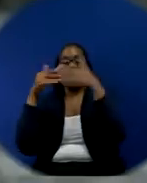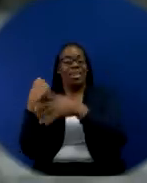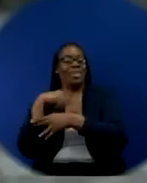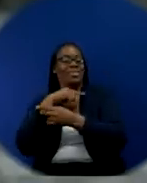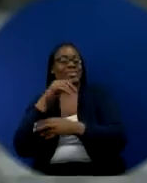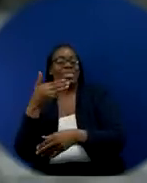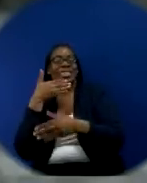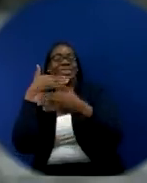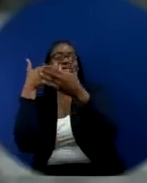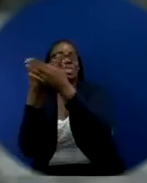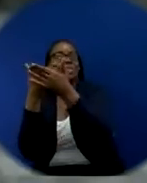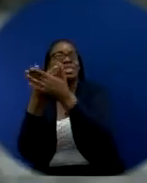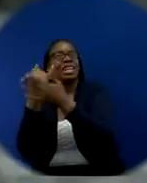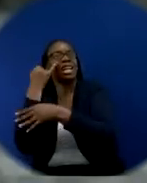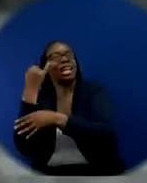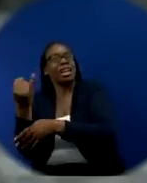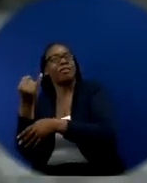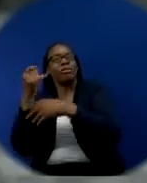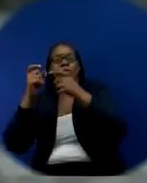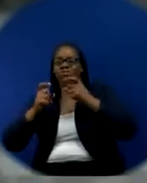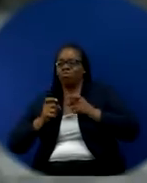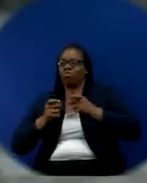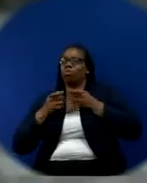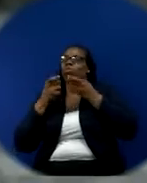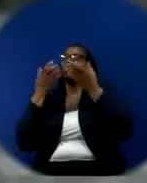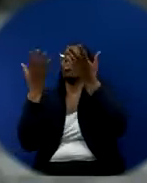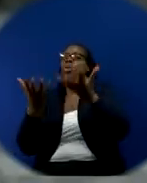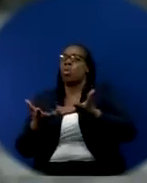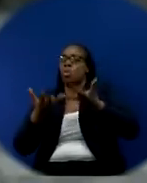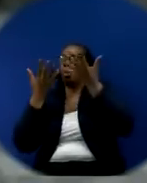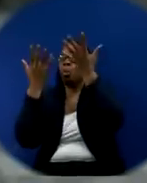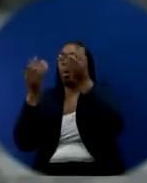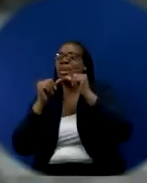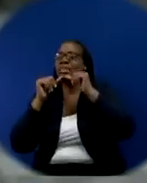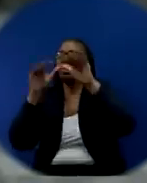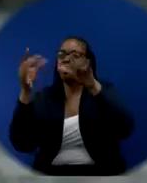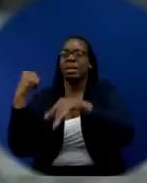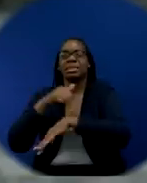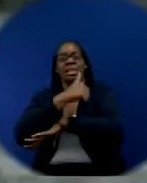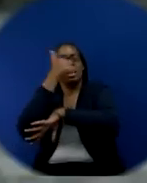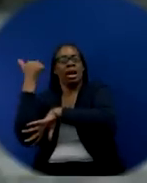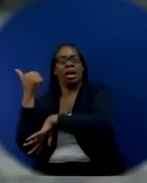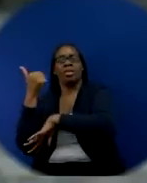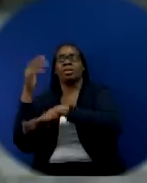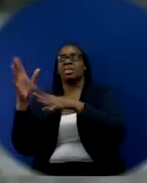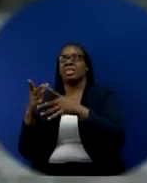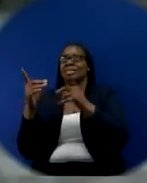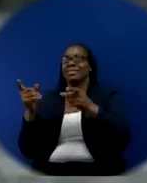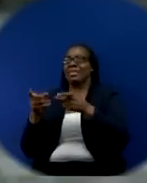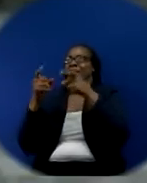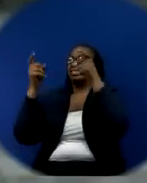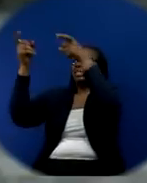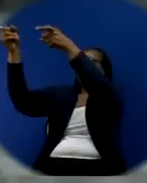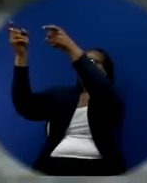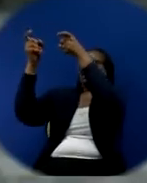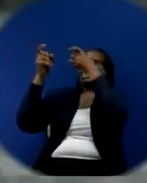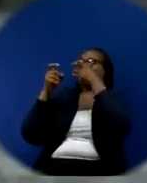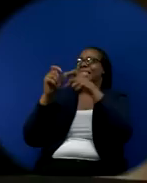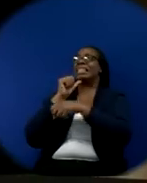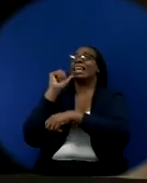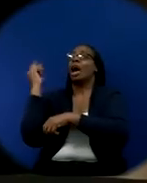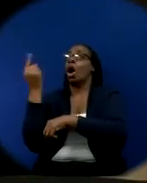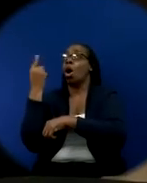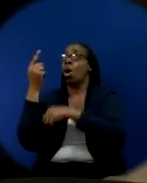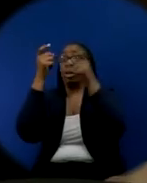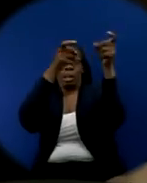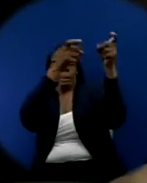if we learned to be a willing vessel through which God could get blessings and not just to which God gives blessings. Can